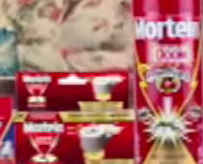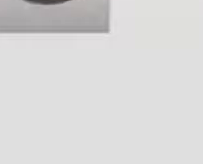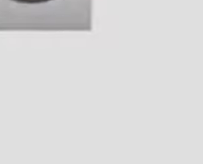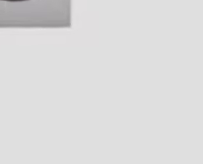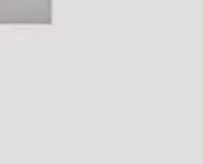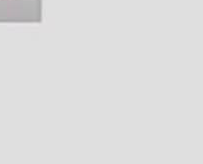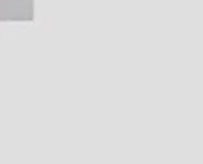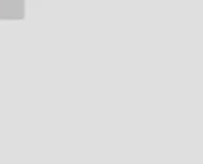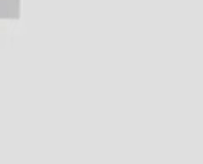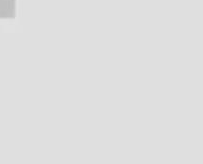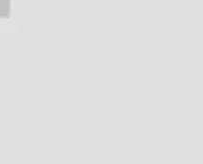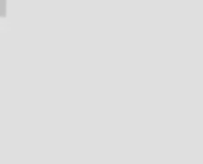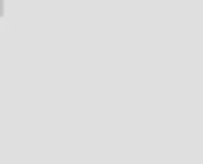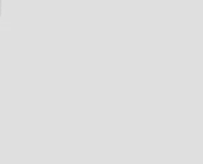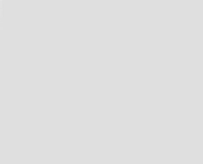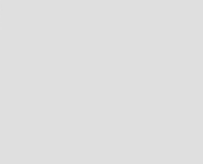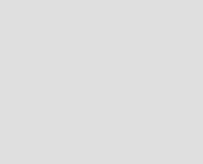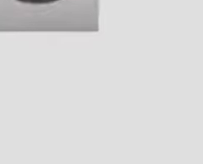choice.